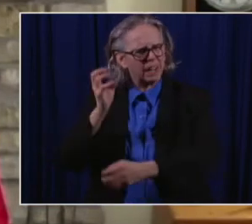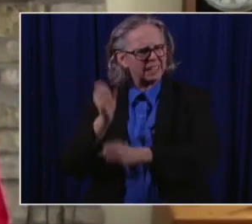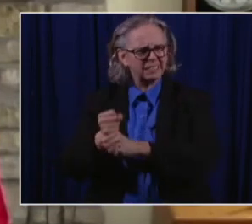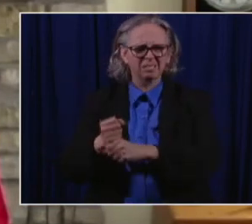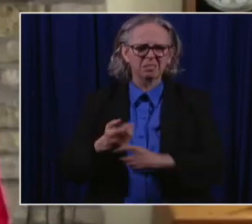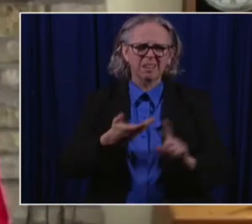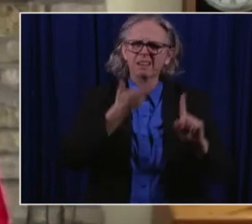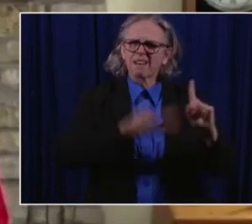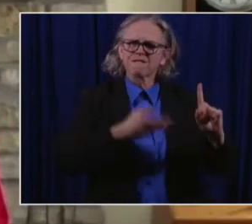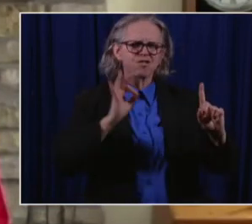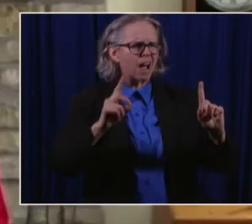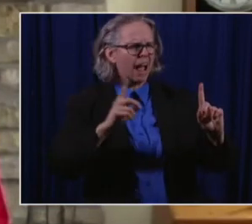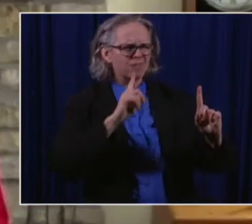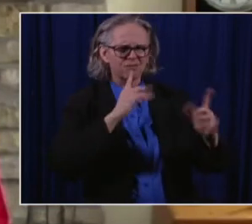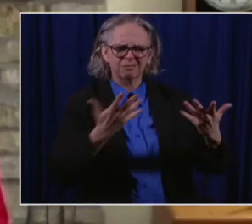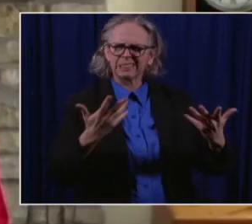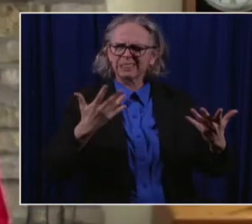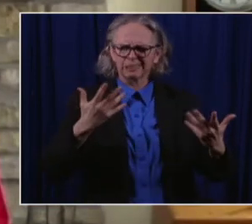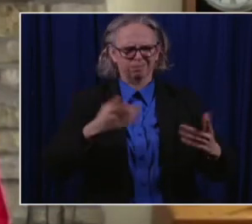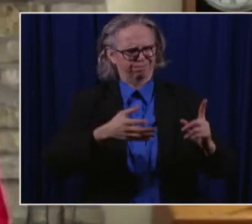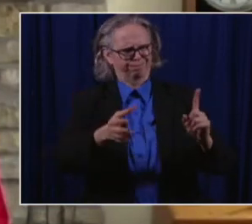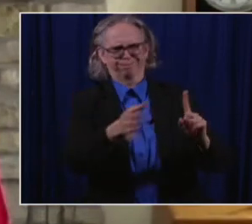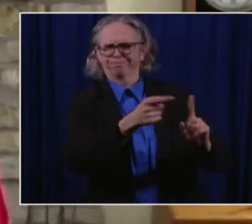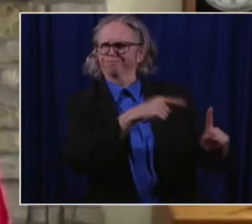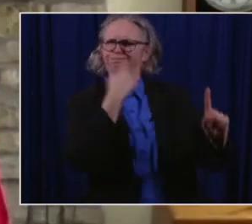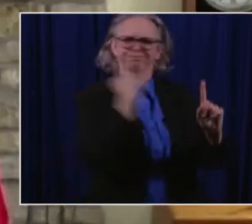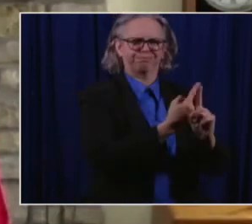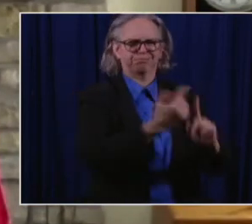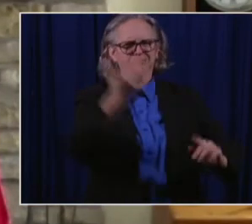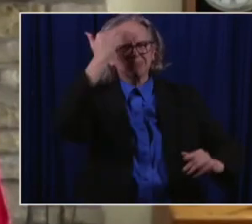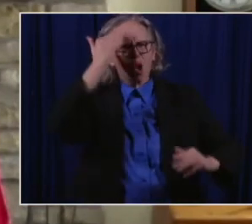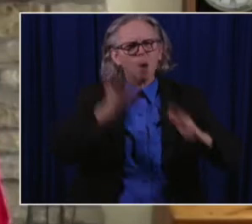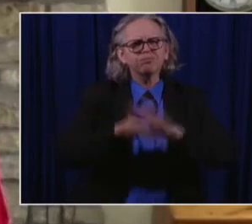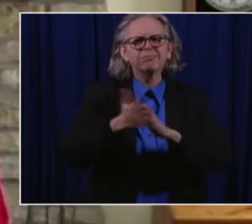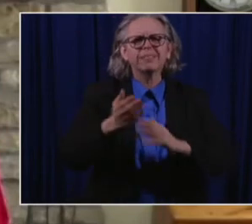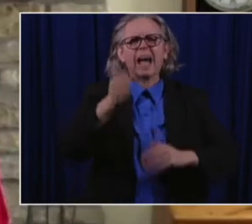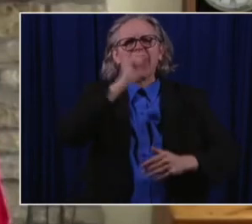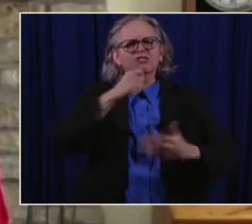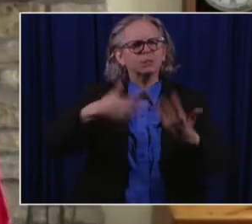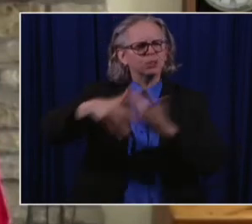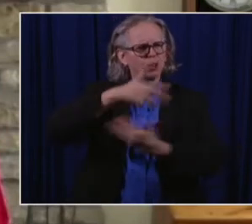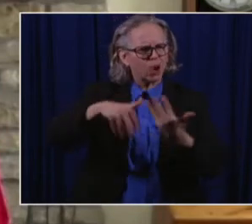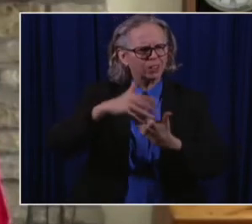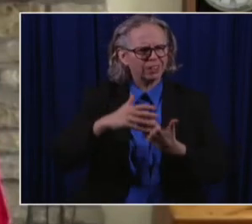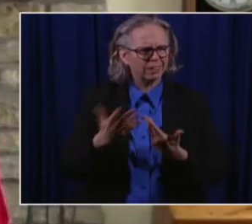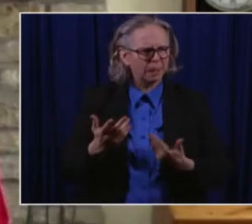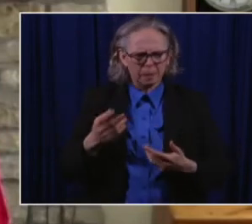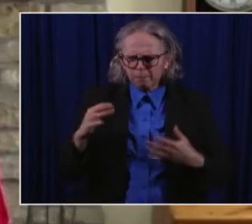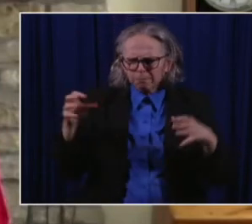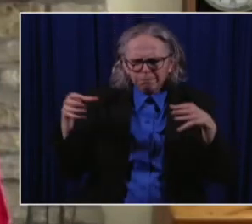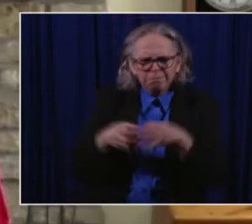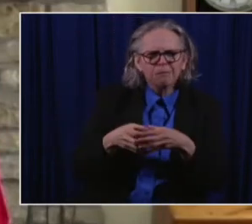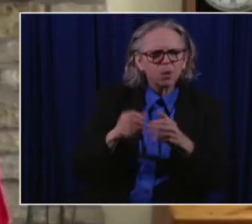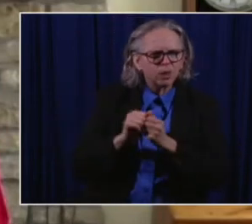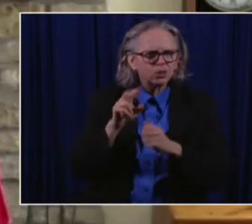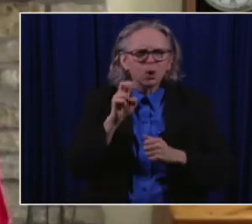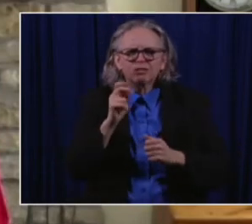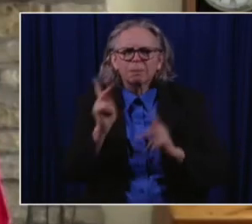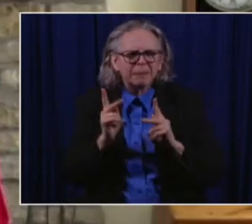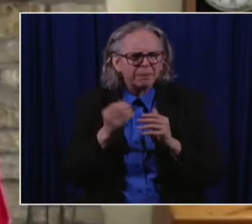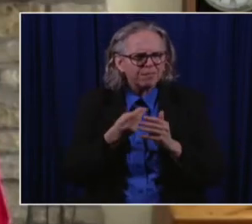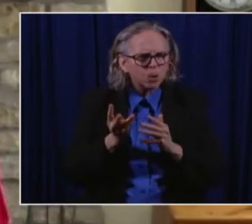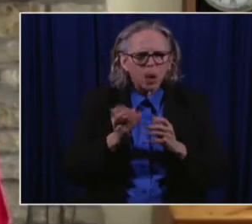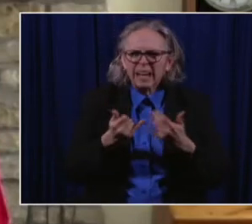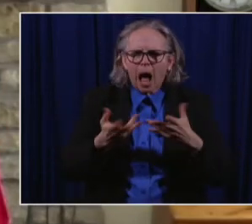with 200 people out in our yard. We thought it was a big deal, and it's gotten to be as high as